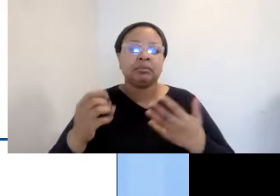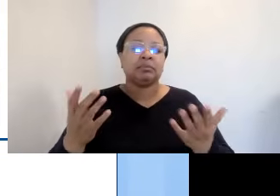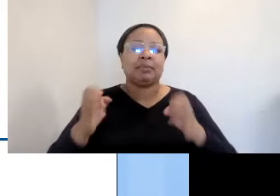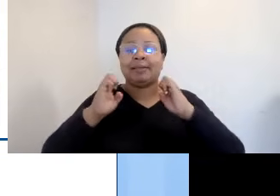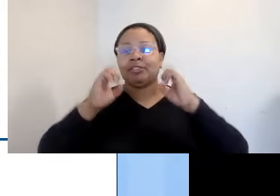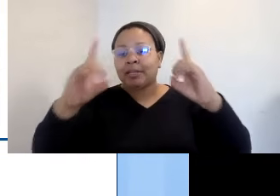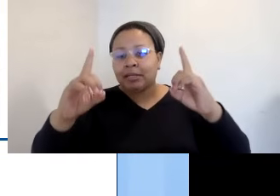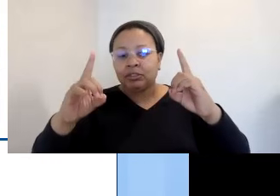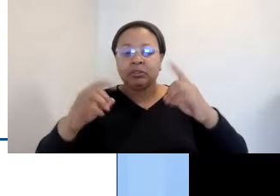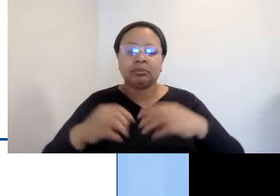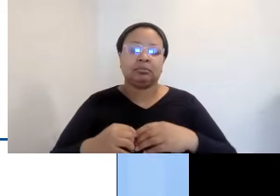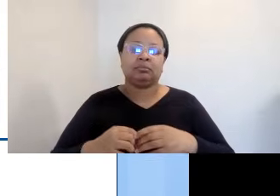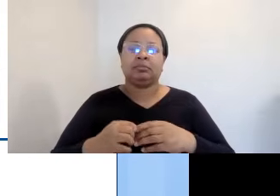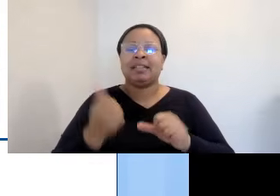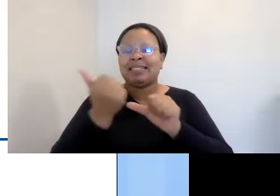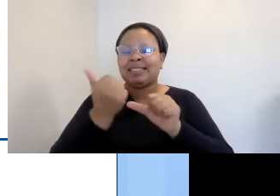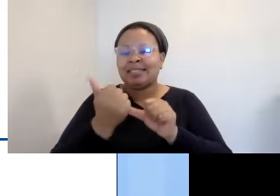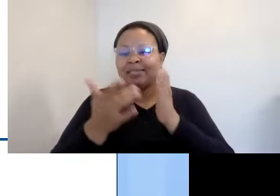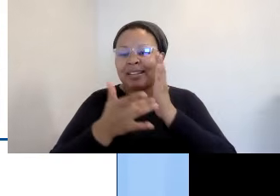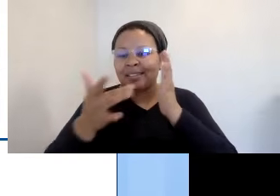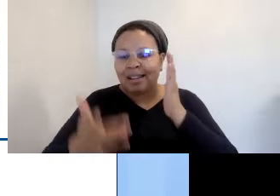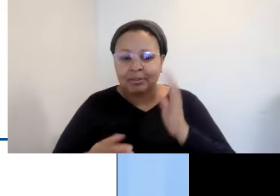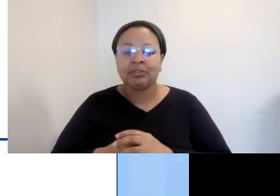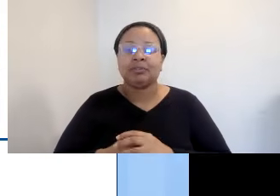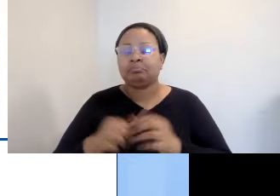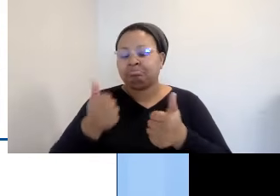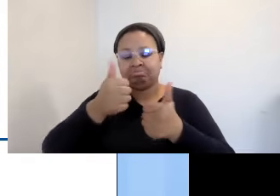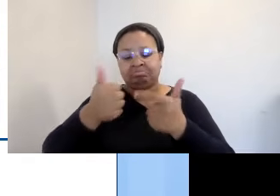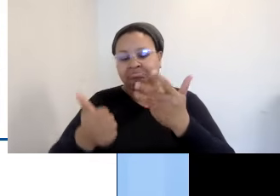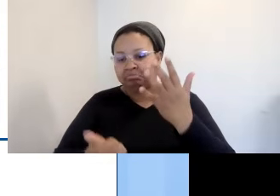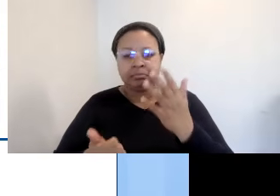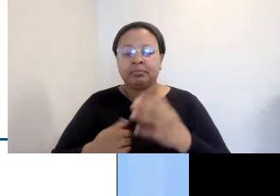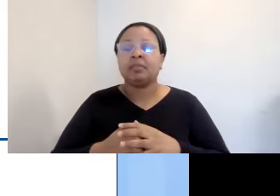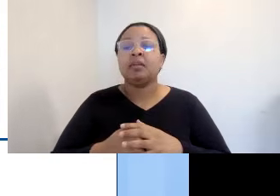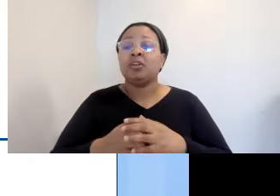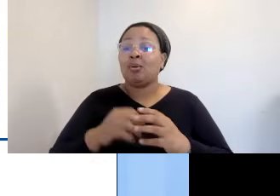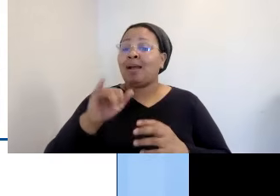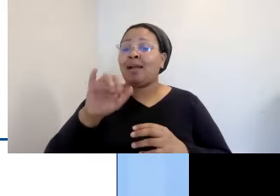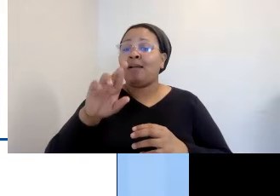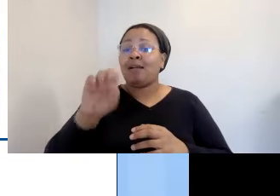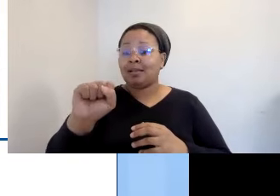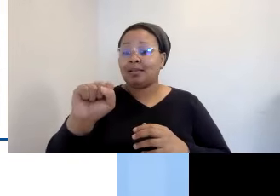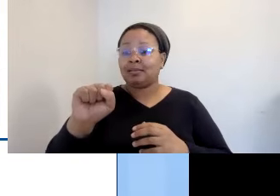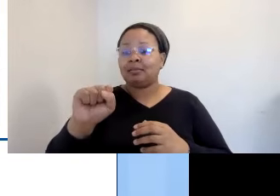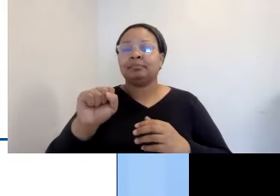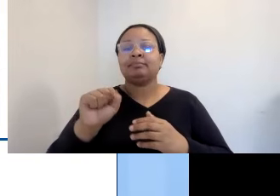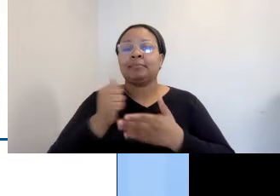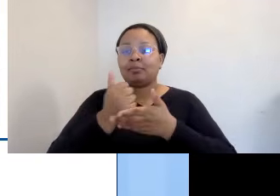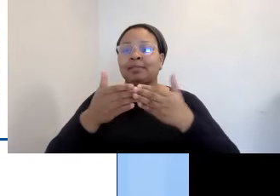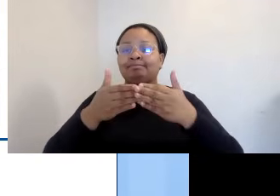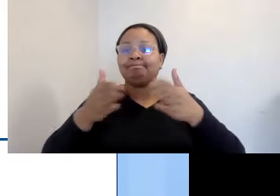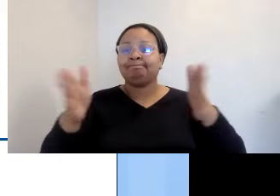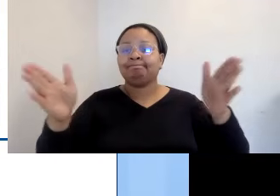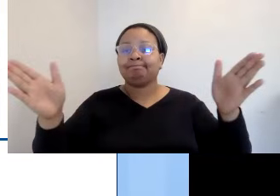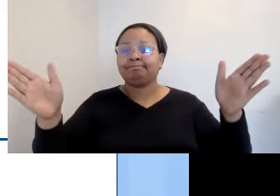typical examples, but it can basically be anything. The IRS has made this very broad. They want